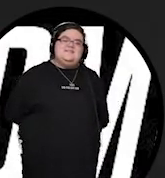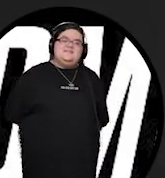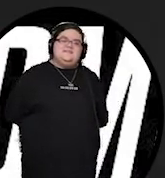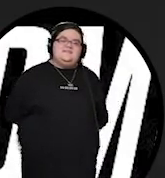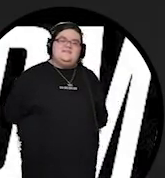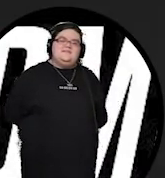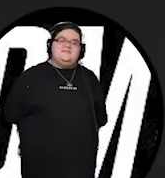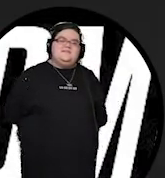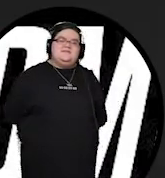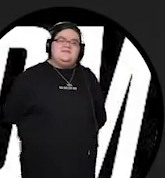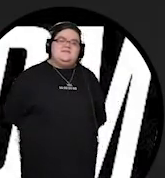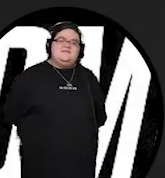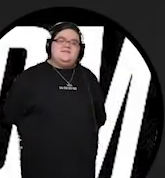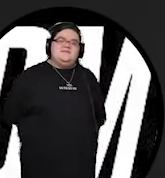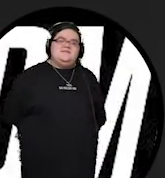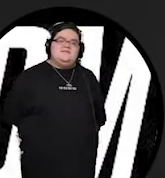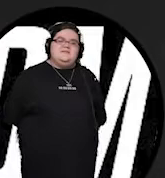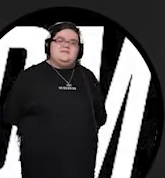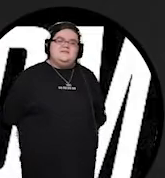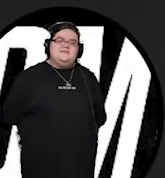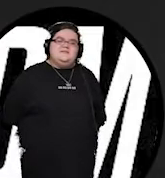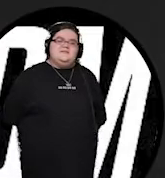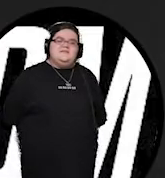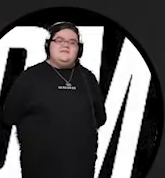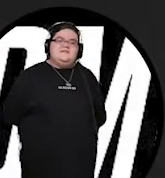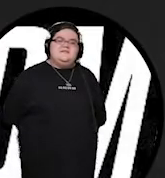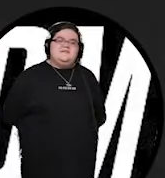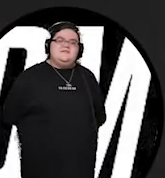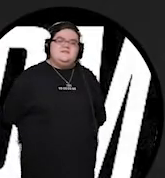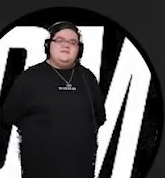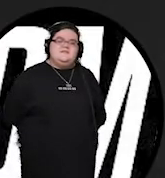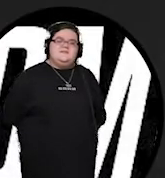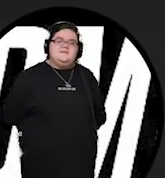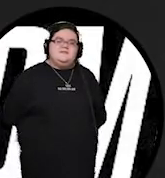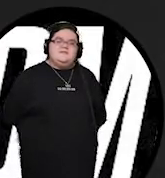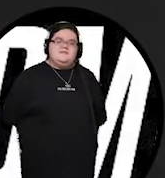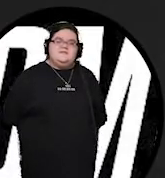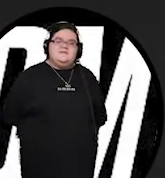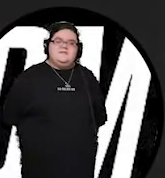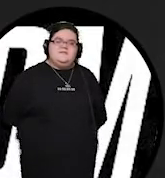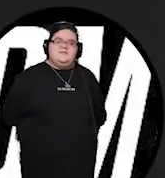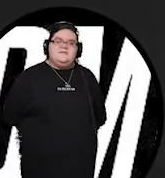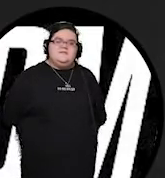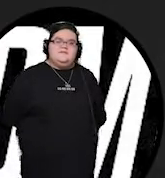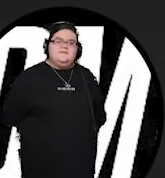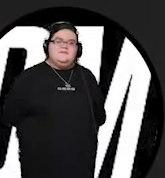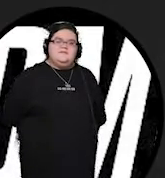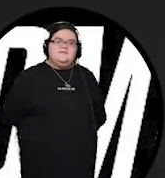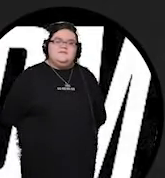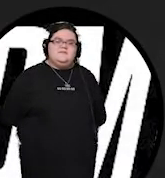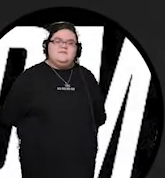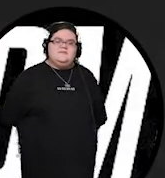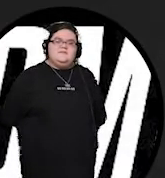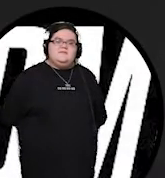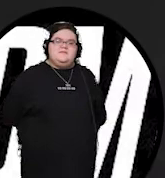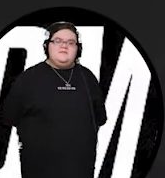know. I think it's under tension, I guess. Yeah. He's fucked, mate, look.